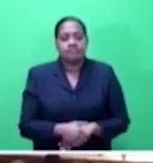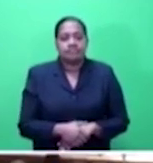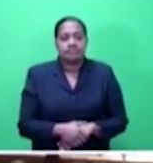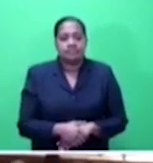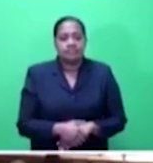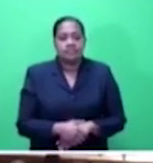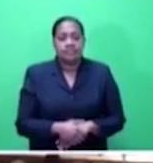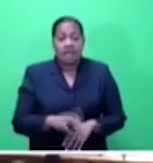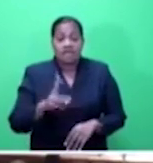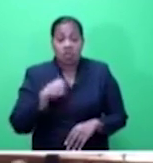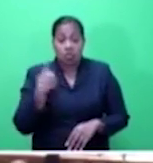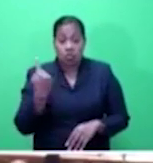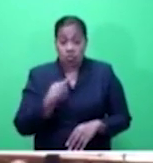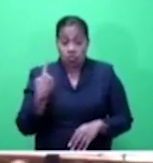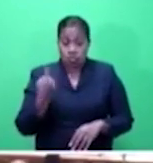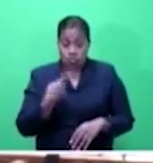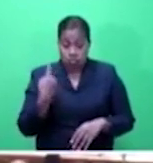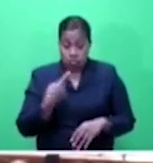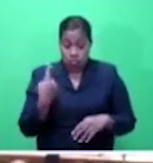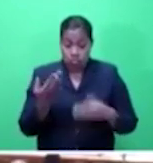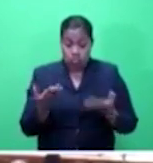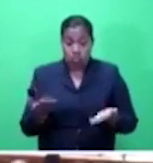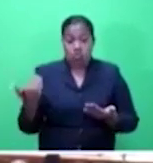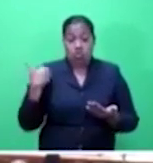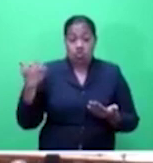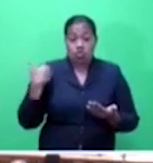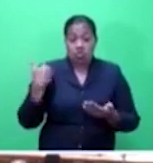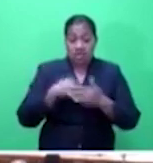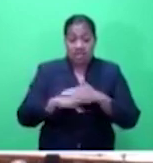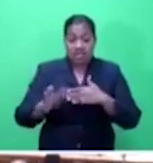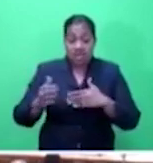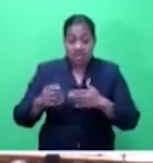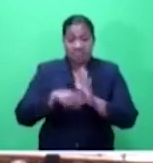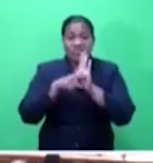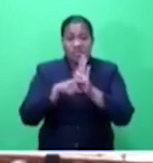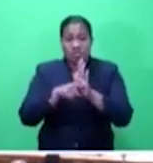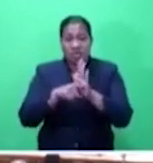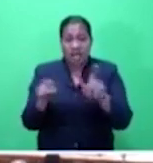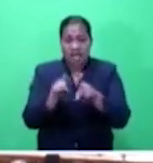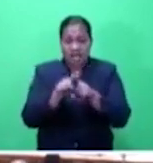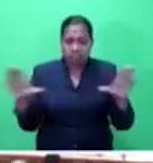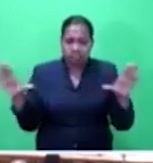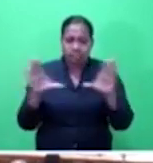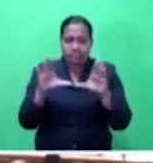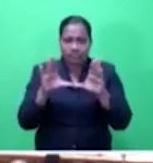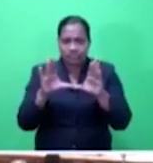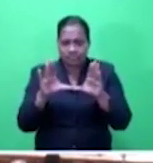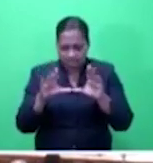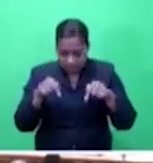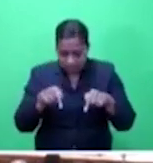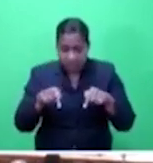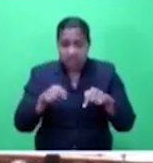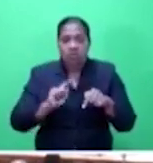Furthermore, for those affected in the informal sector in the lockdown areas, government will also be providing a one-off relief payment of